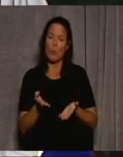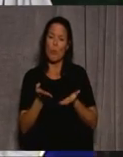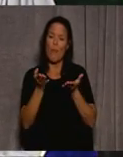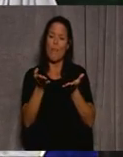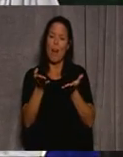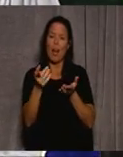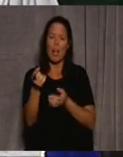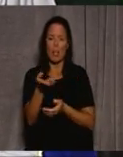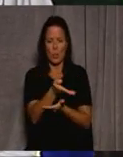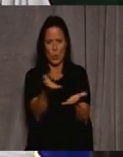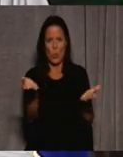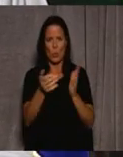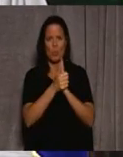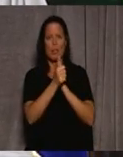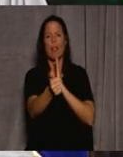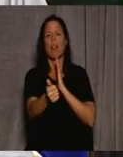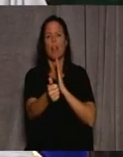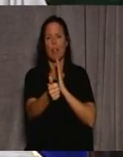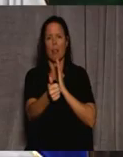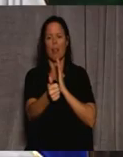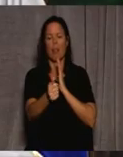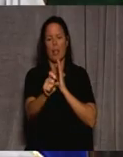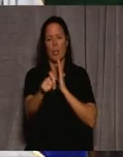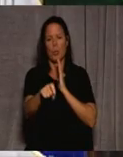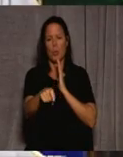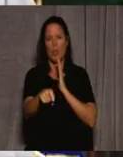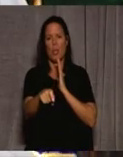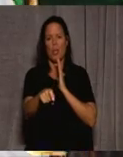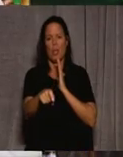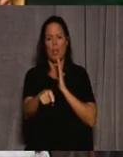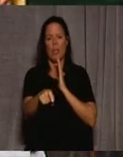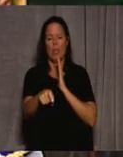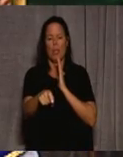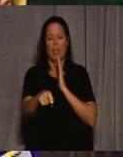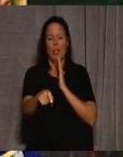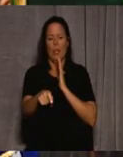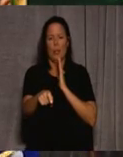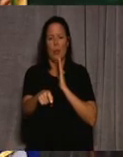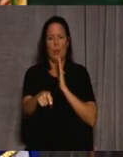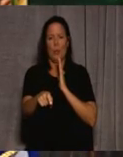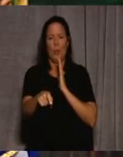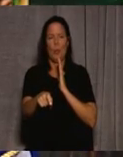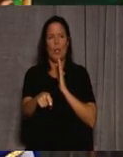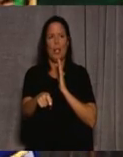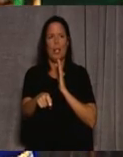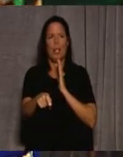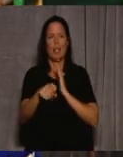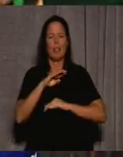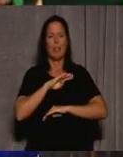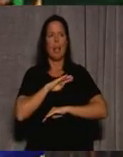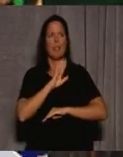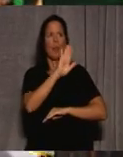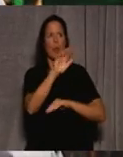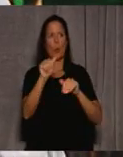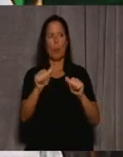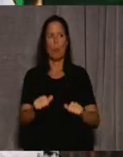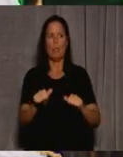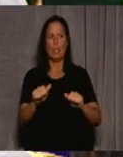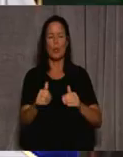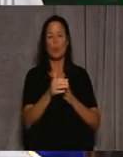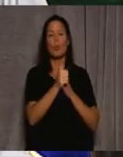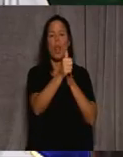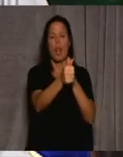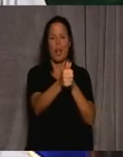you with the skills that you need to unleash your potential to lead instead